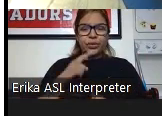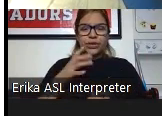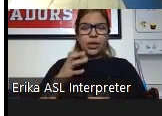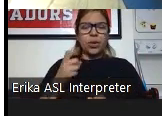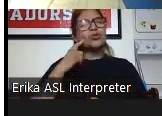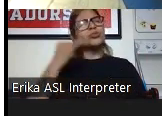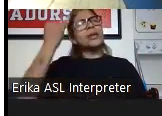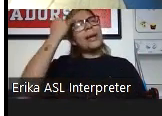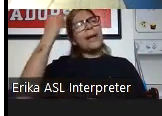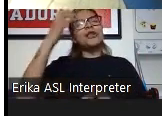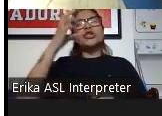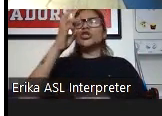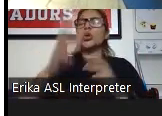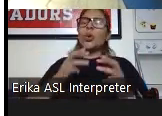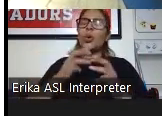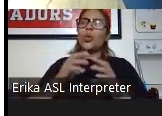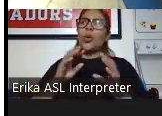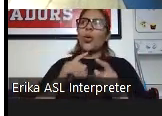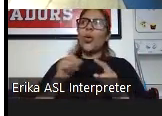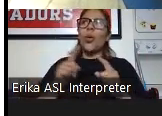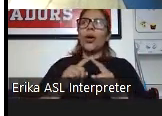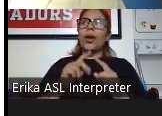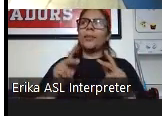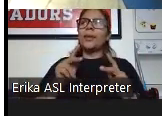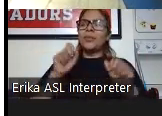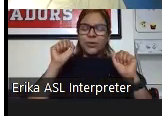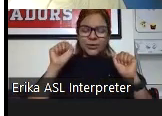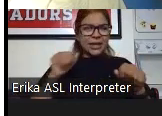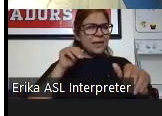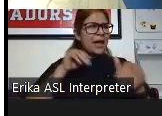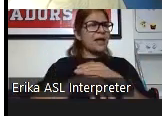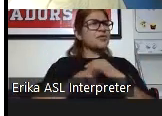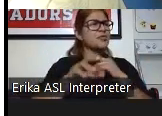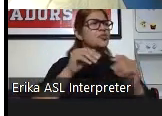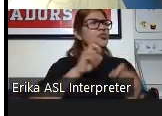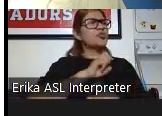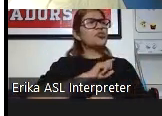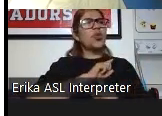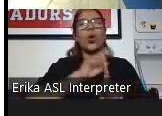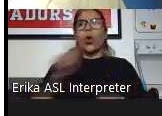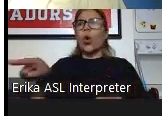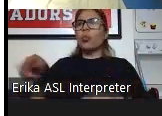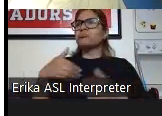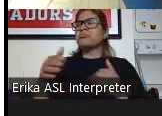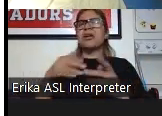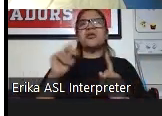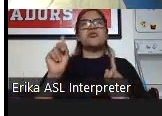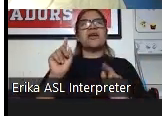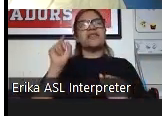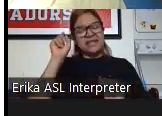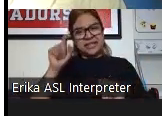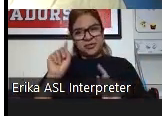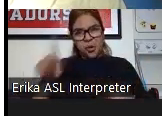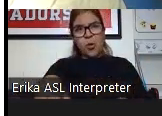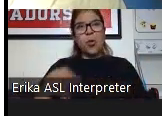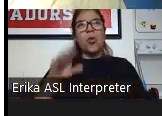imagine a world where everybody can get where they need to and want to go when they need to and want to get